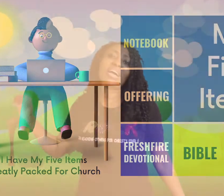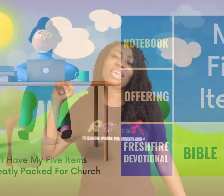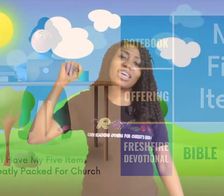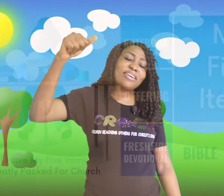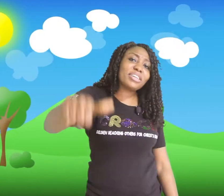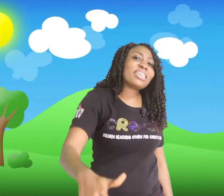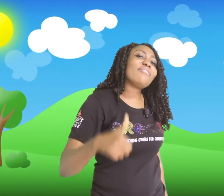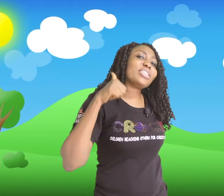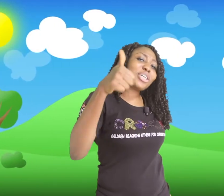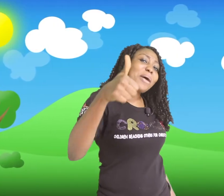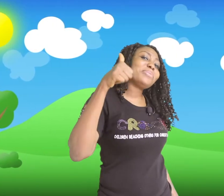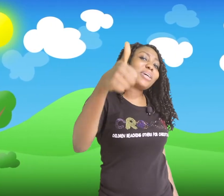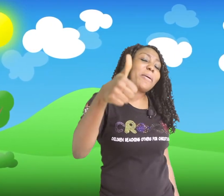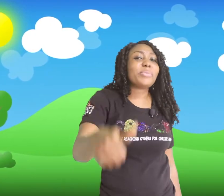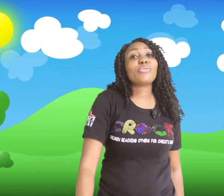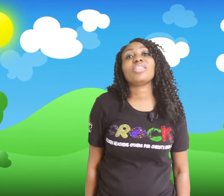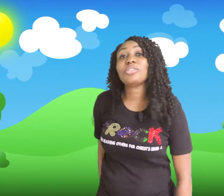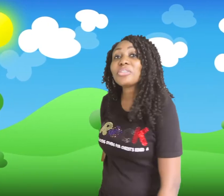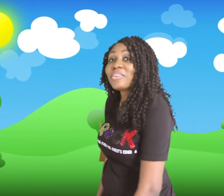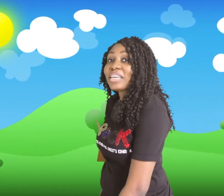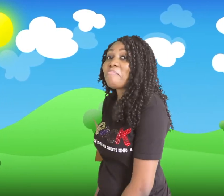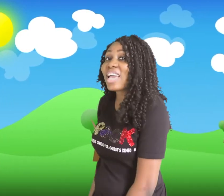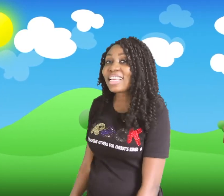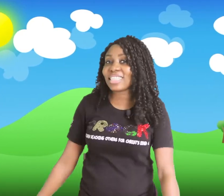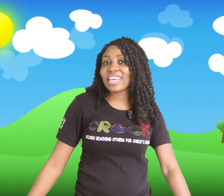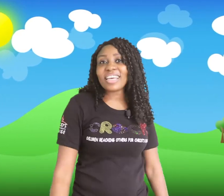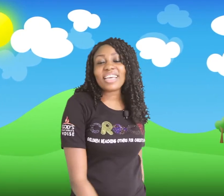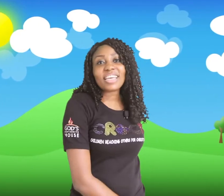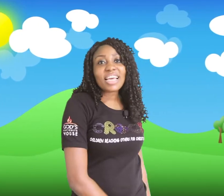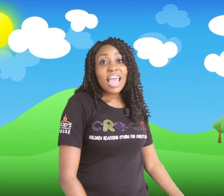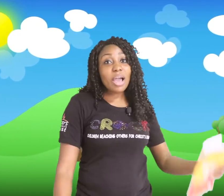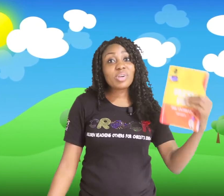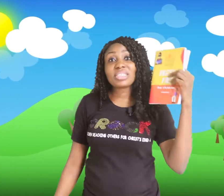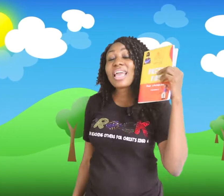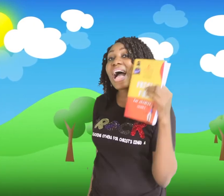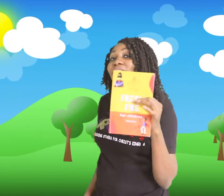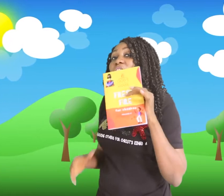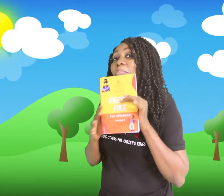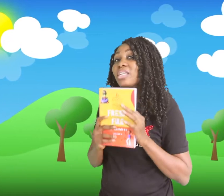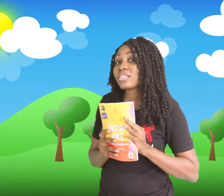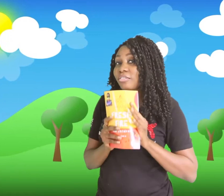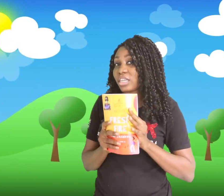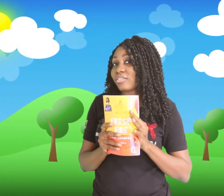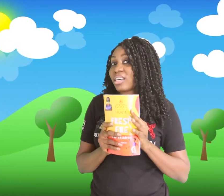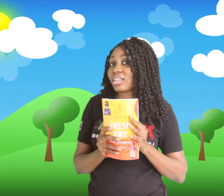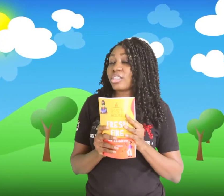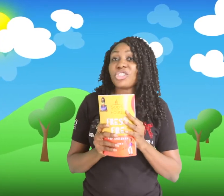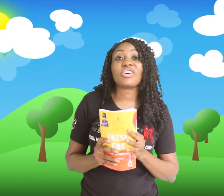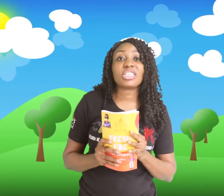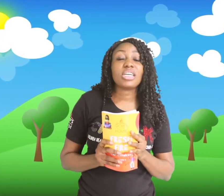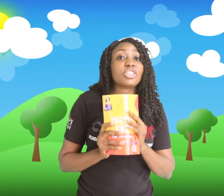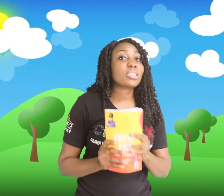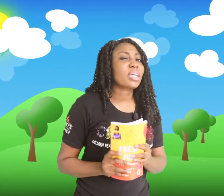items? Give yourself a thumbs up. You are doing amazing. And we still have copies of Fresh Fire